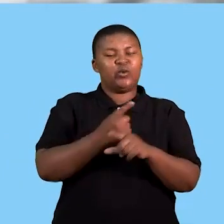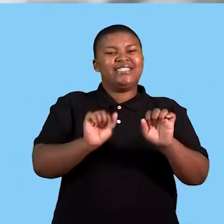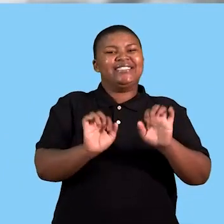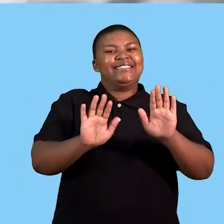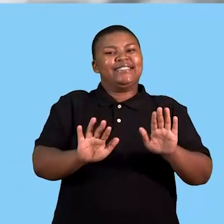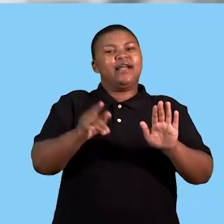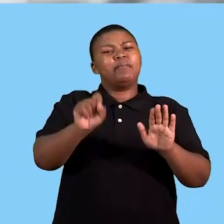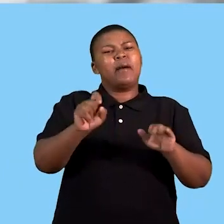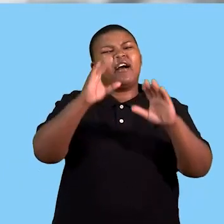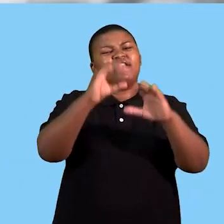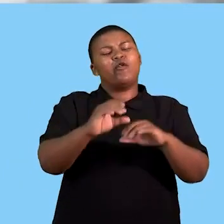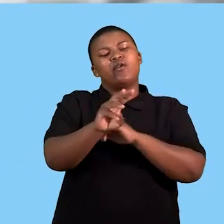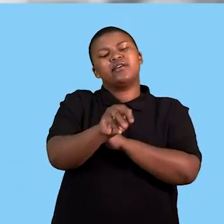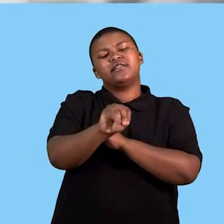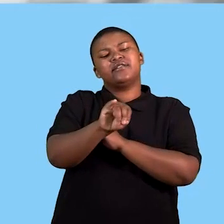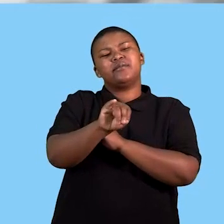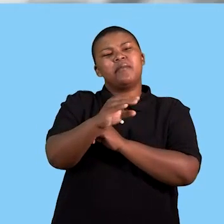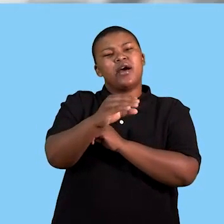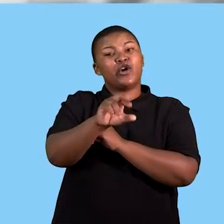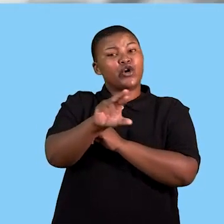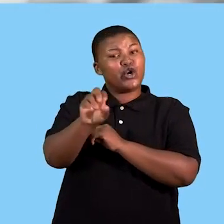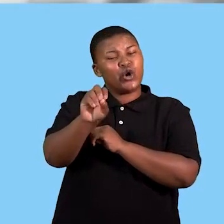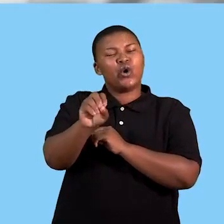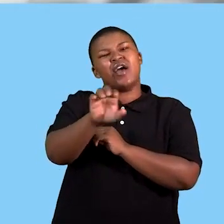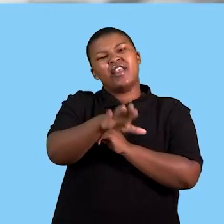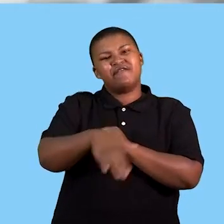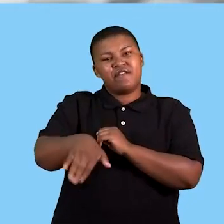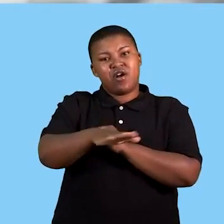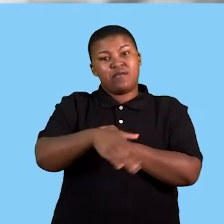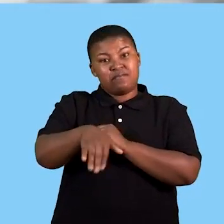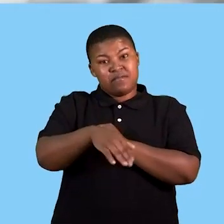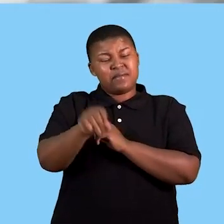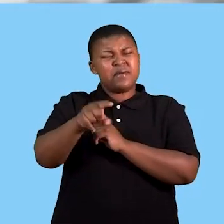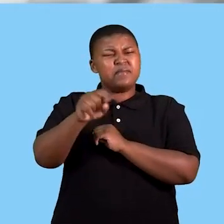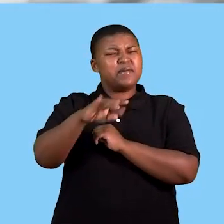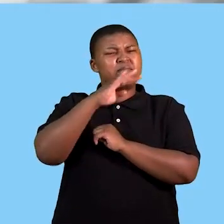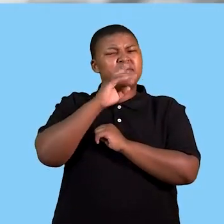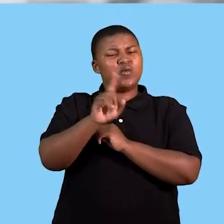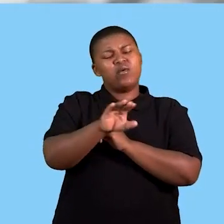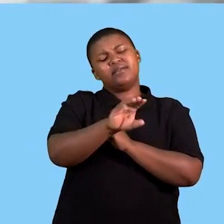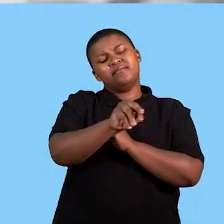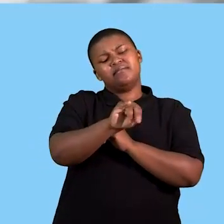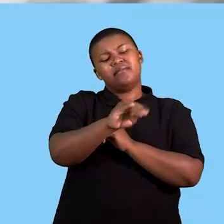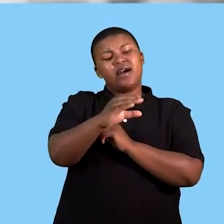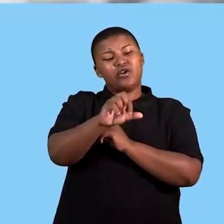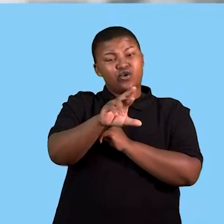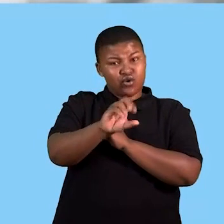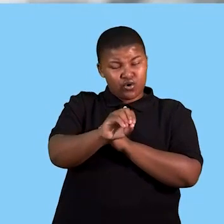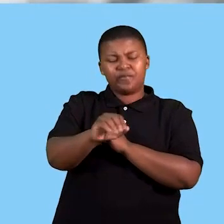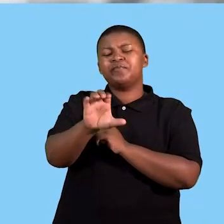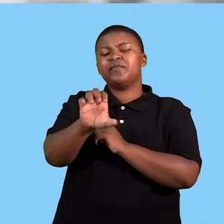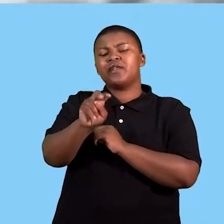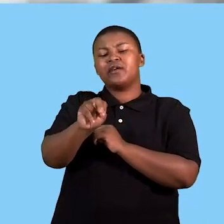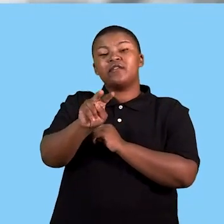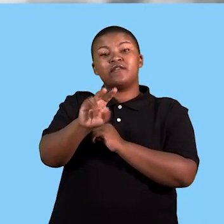lesson on microenvironments. And we will take a closer look at the meaning and components of the microenvironment. Now, did